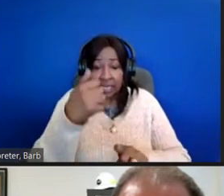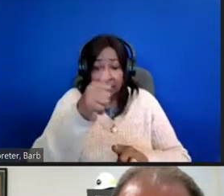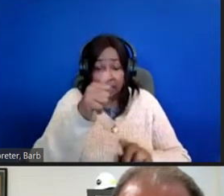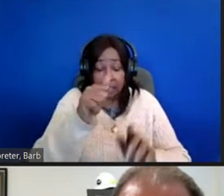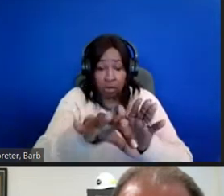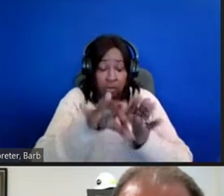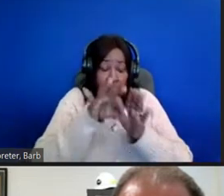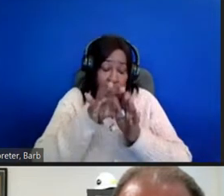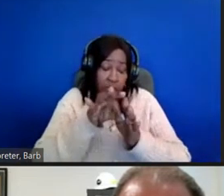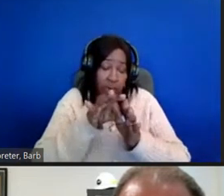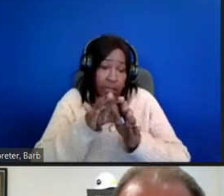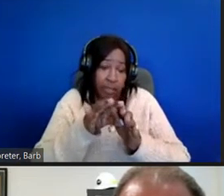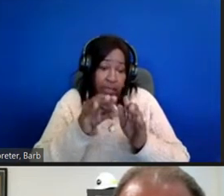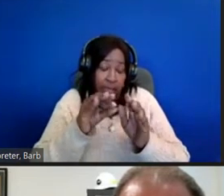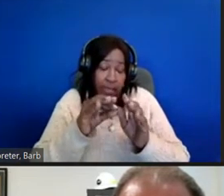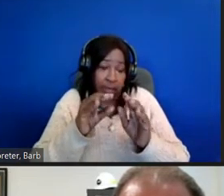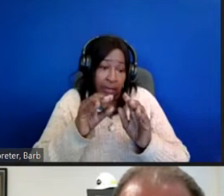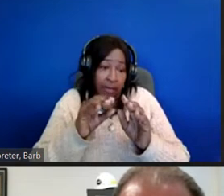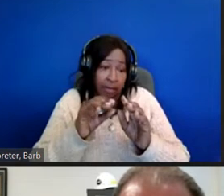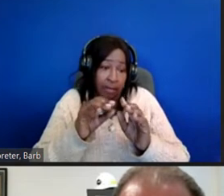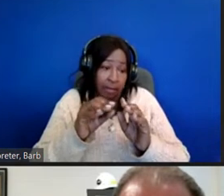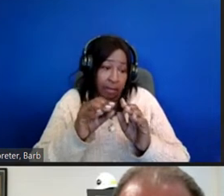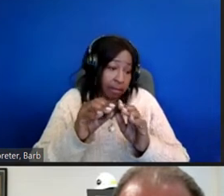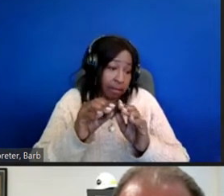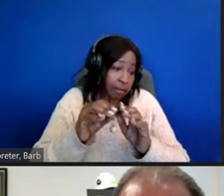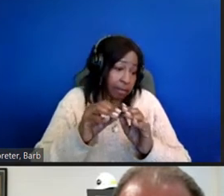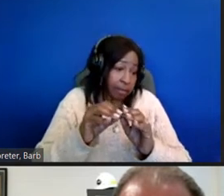be at least 6, so 51%.